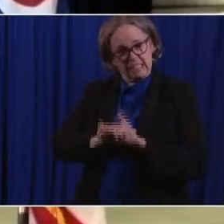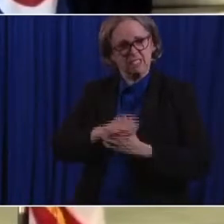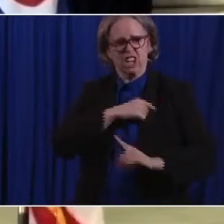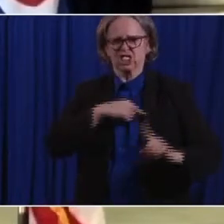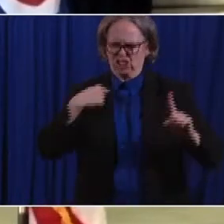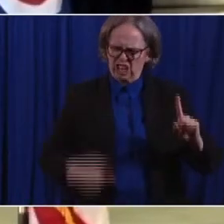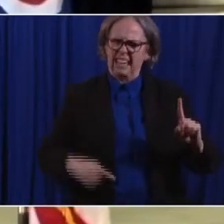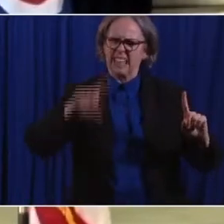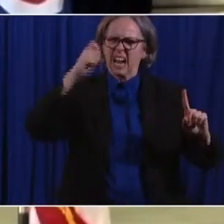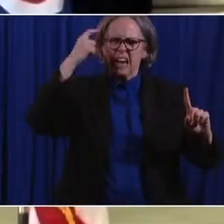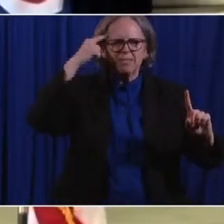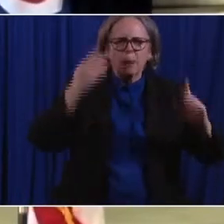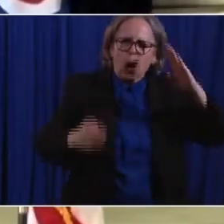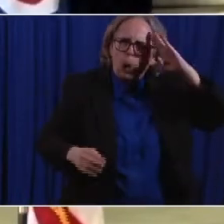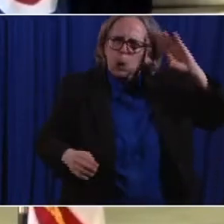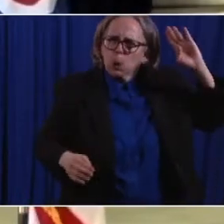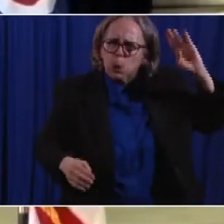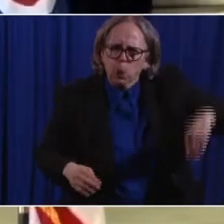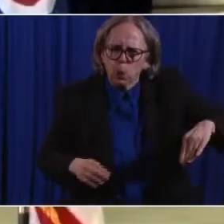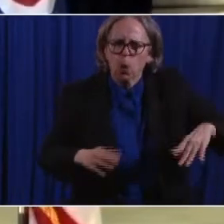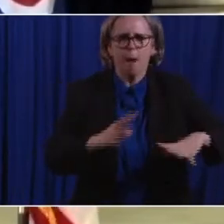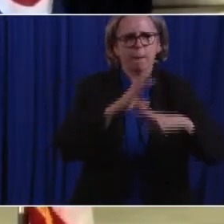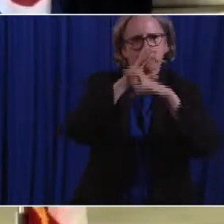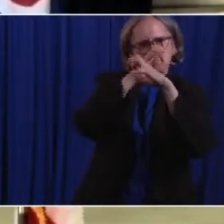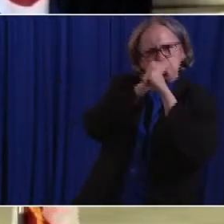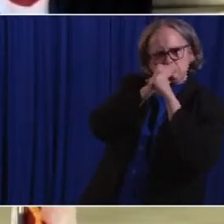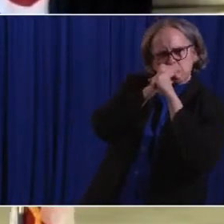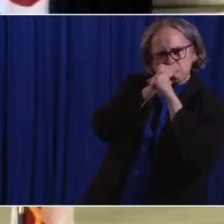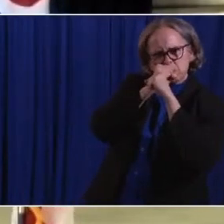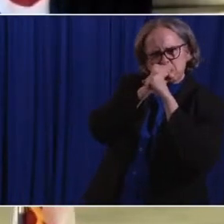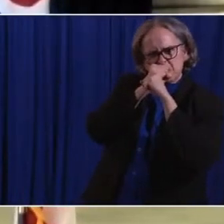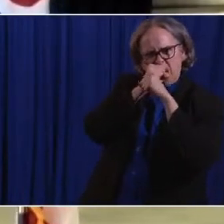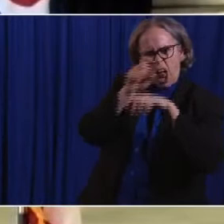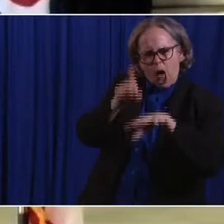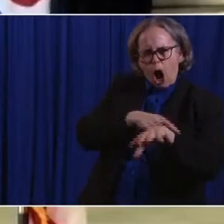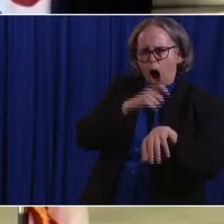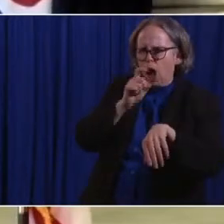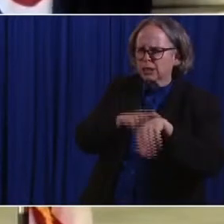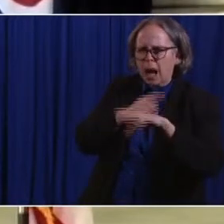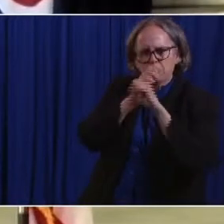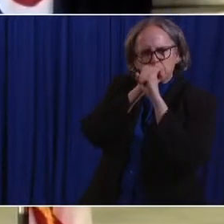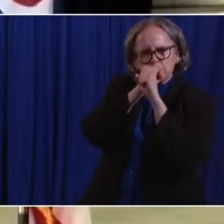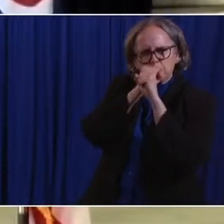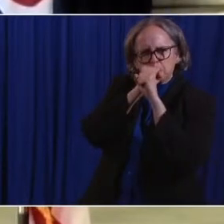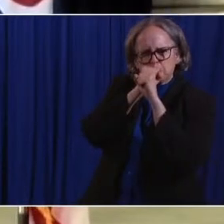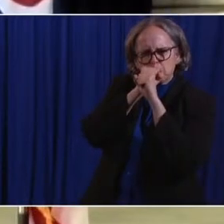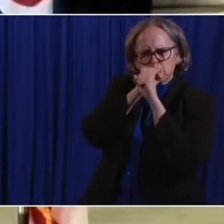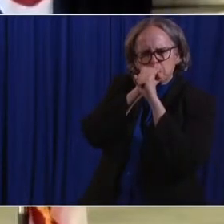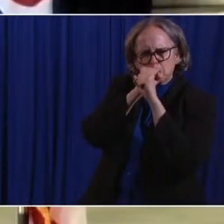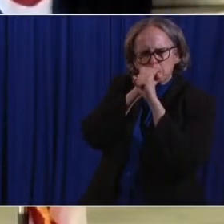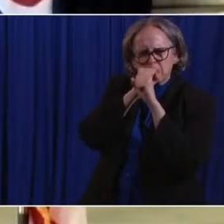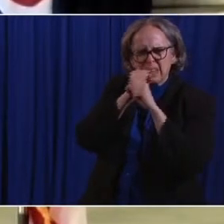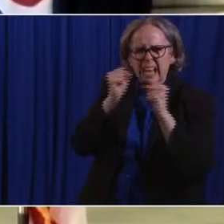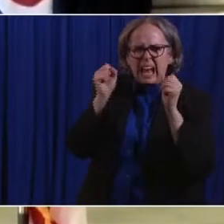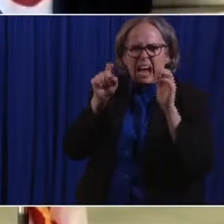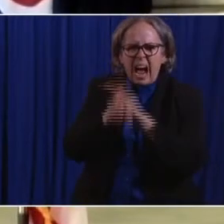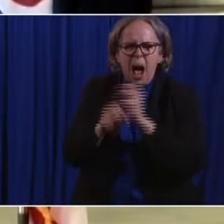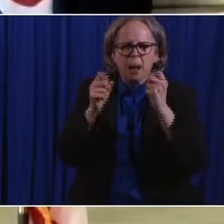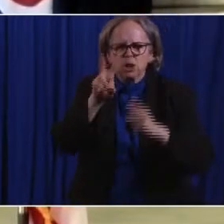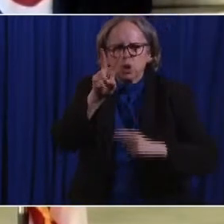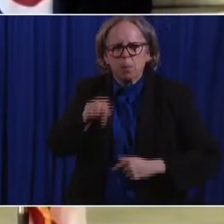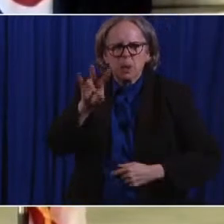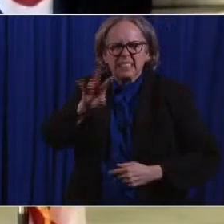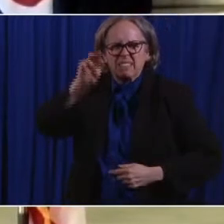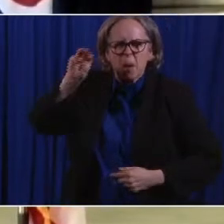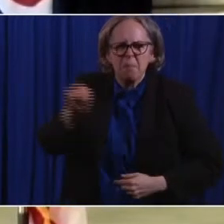killed 2.7 million people around the globe. It has disrupted the lives